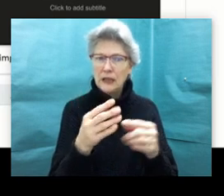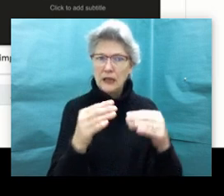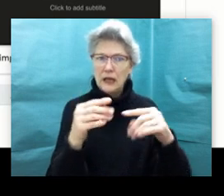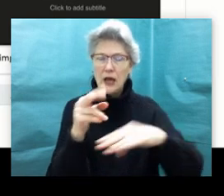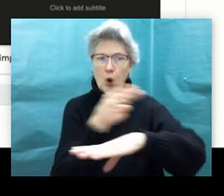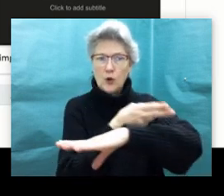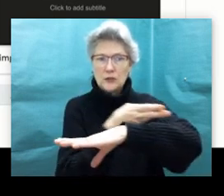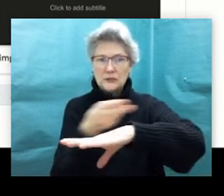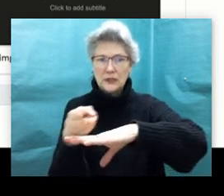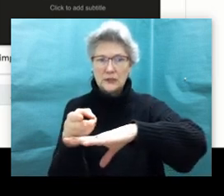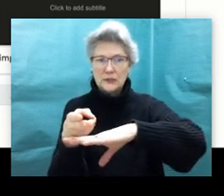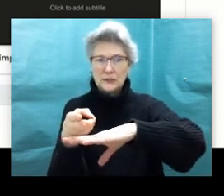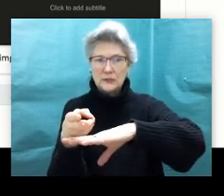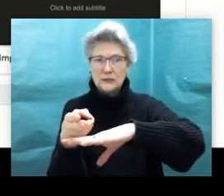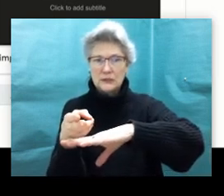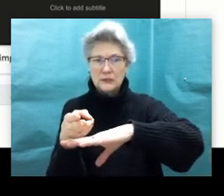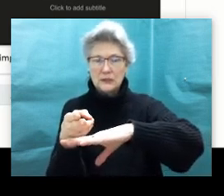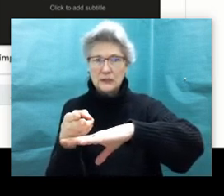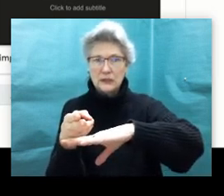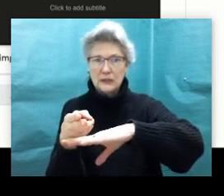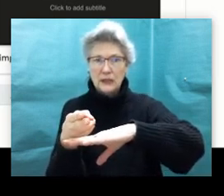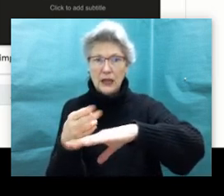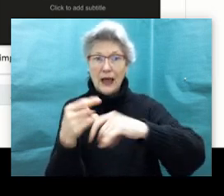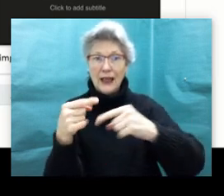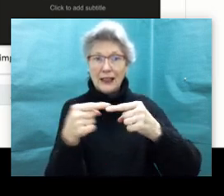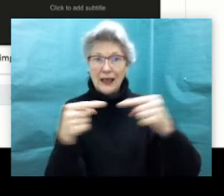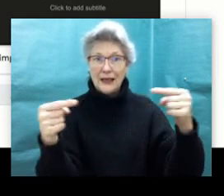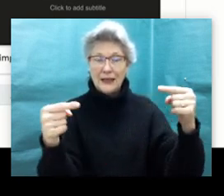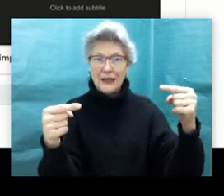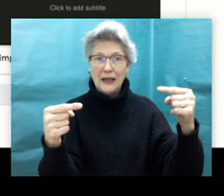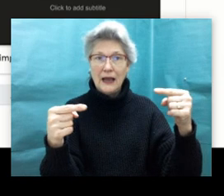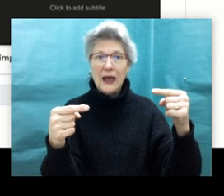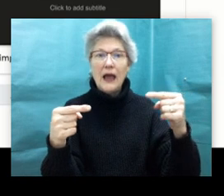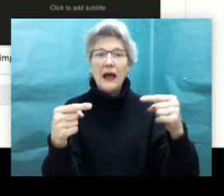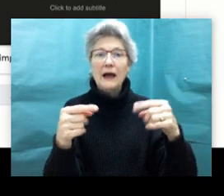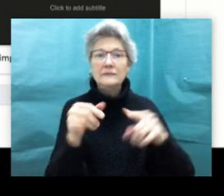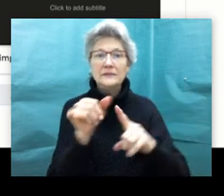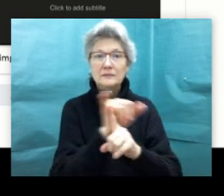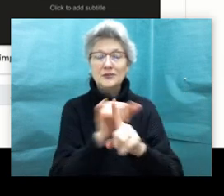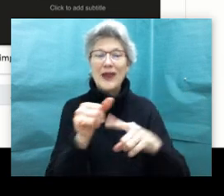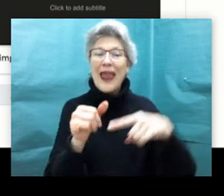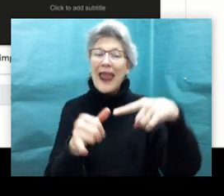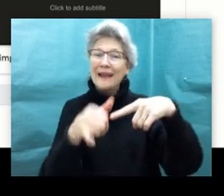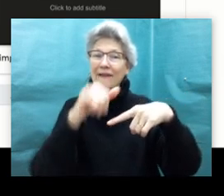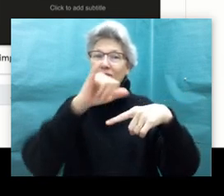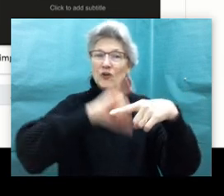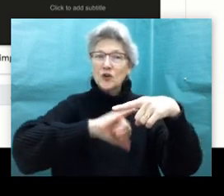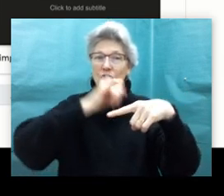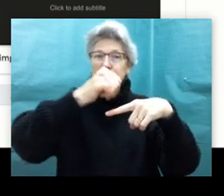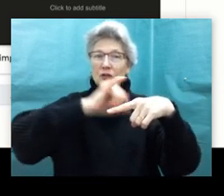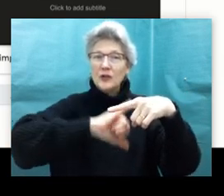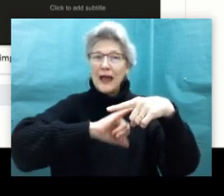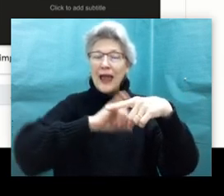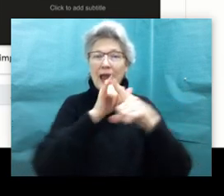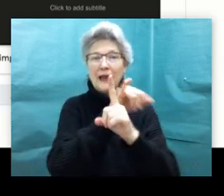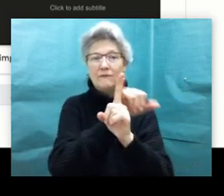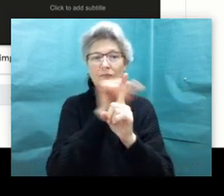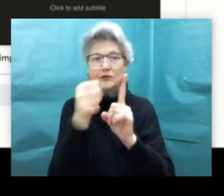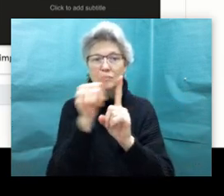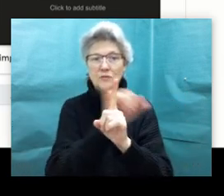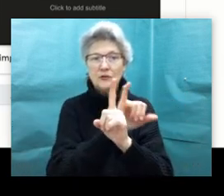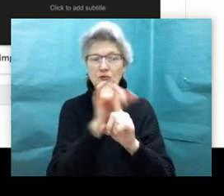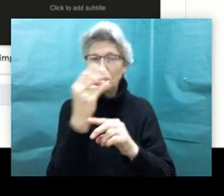here, right? A horizontal line of symmetry and a vertical line of symmetry. So it has two. And then the